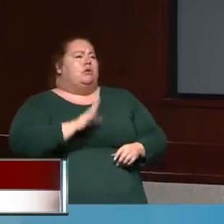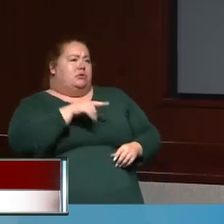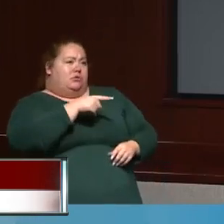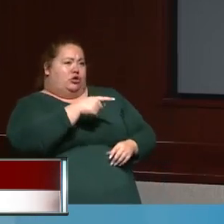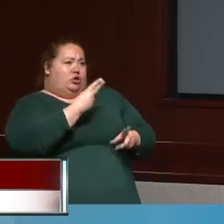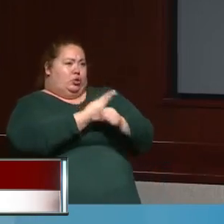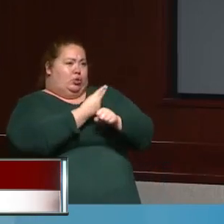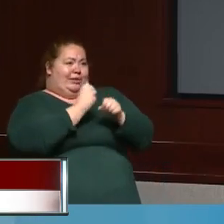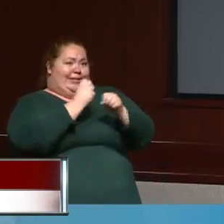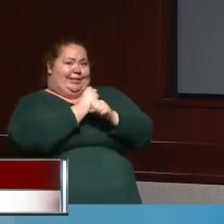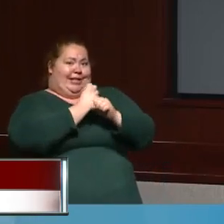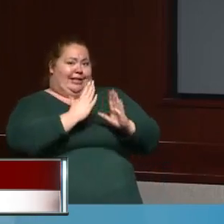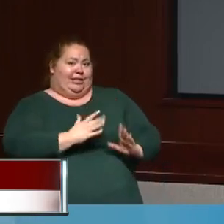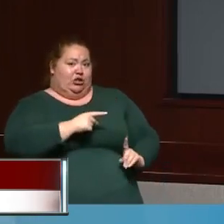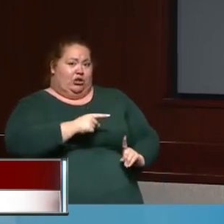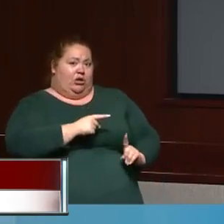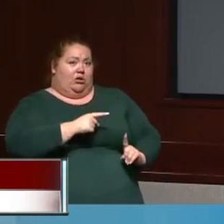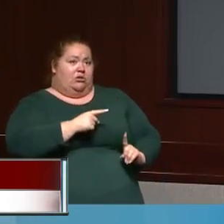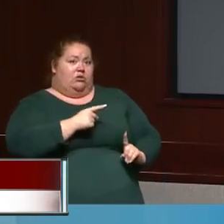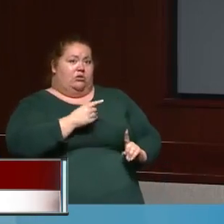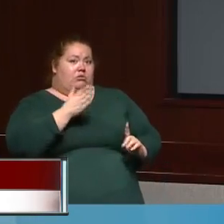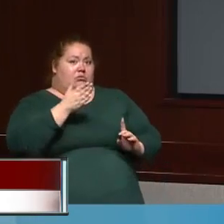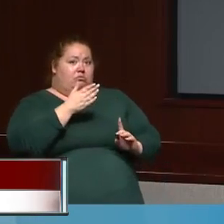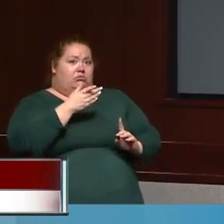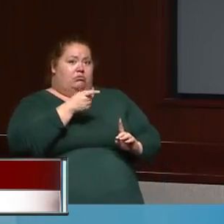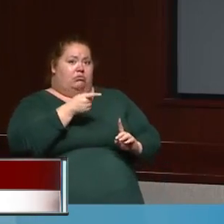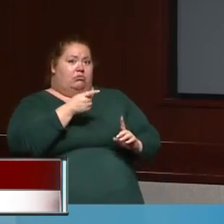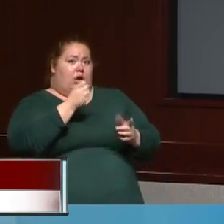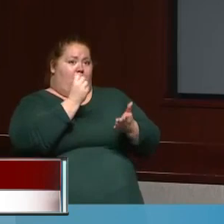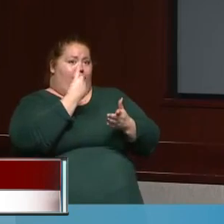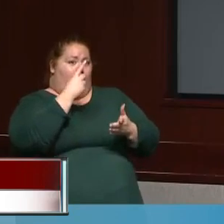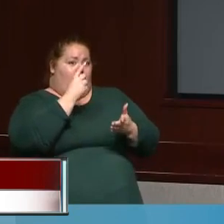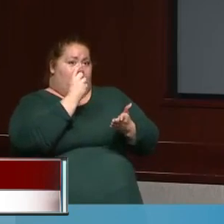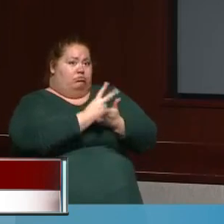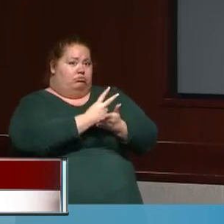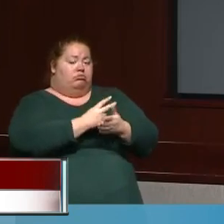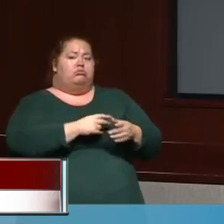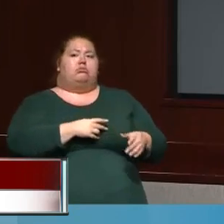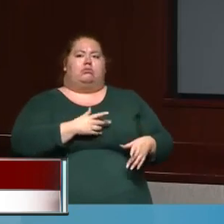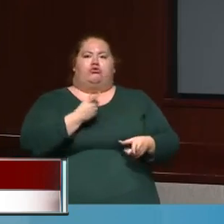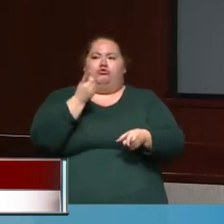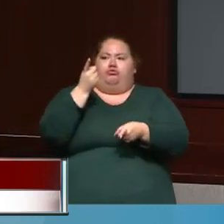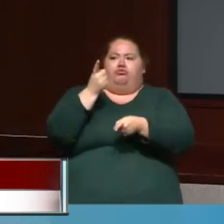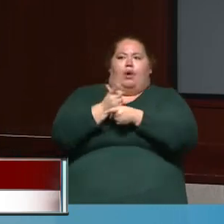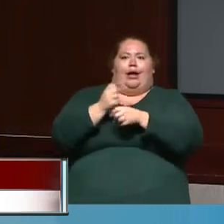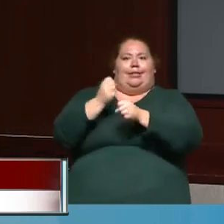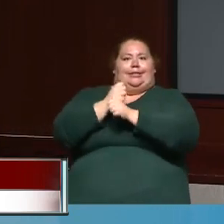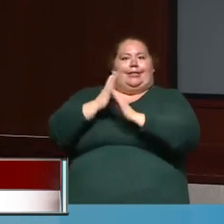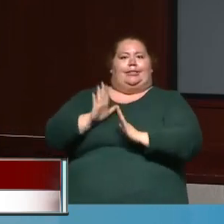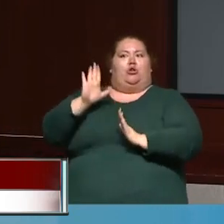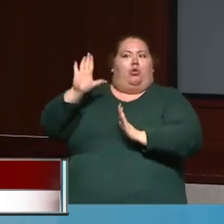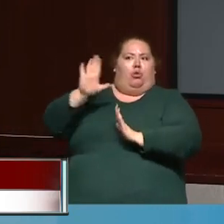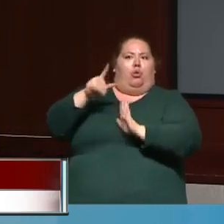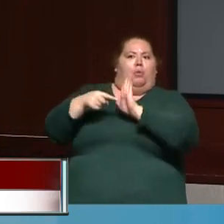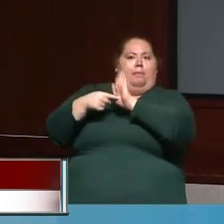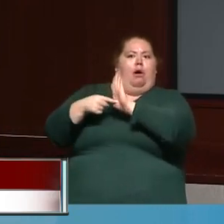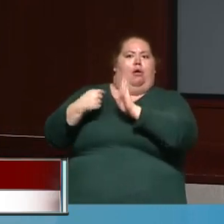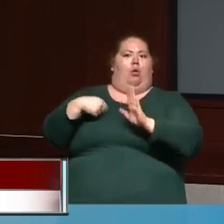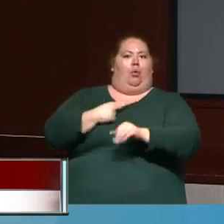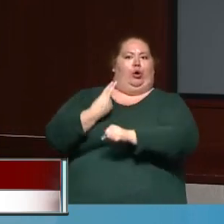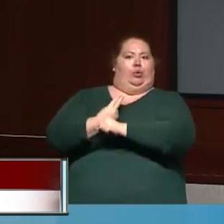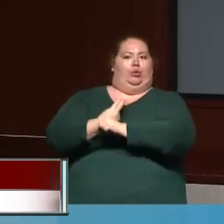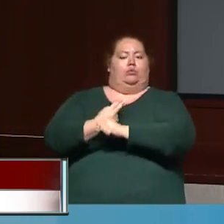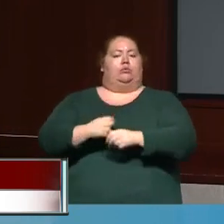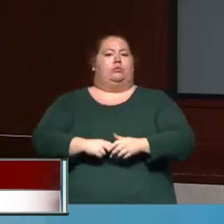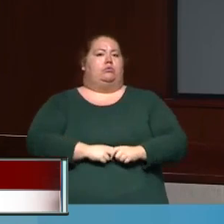to determine what you can release next? Is that essentially what you're saying? That's the model that the statistician has built for us, yes. So that you